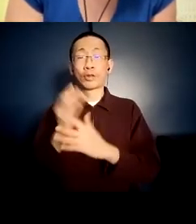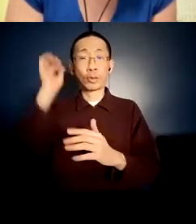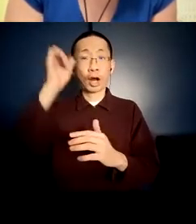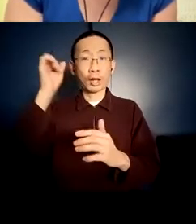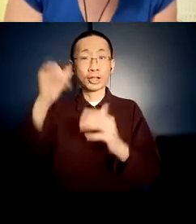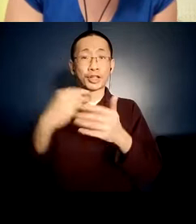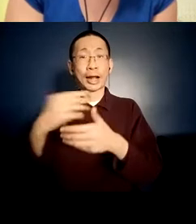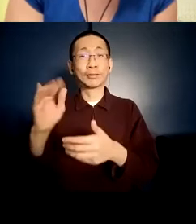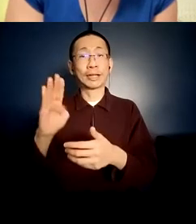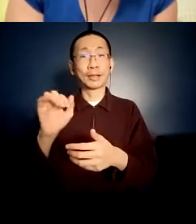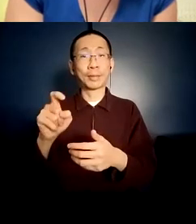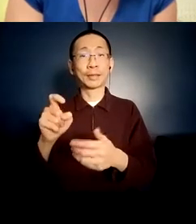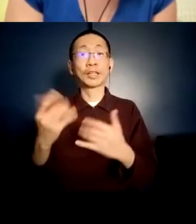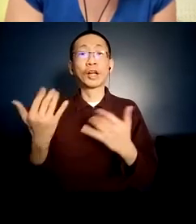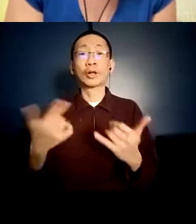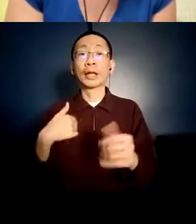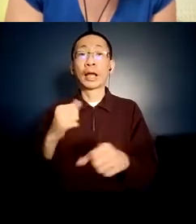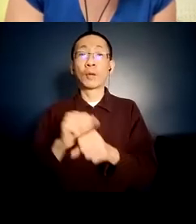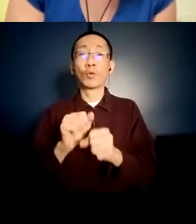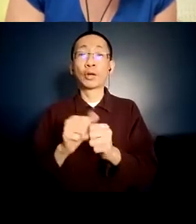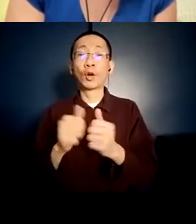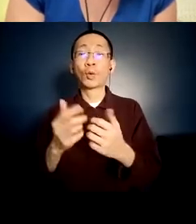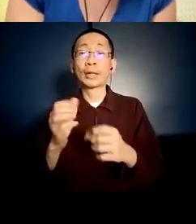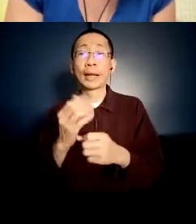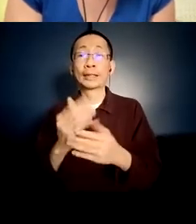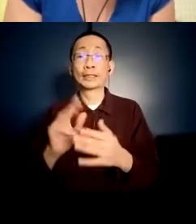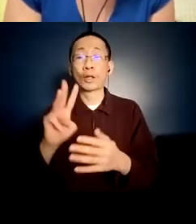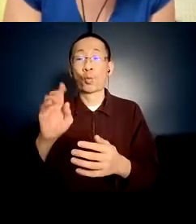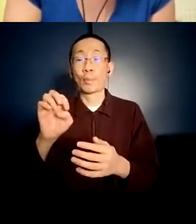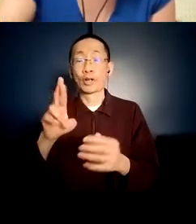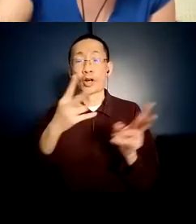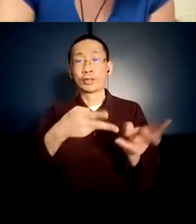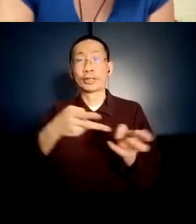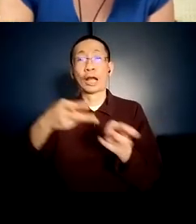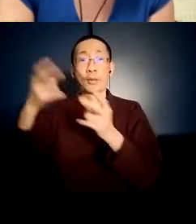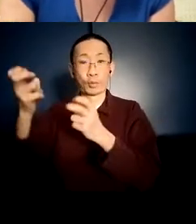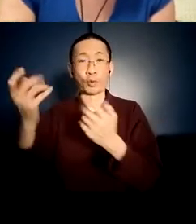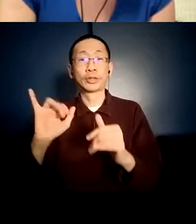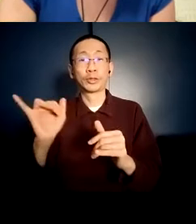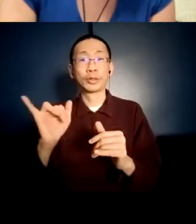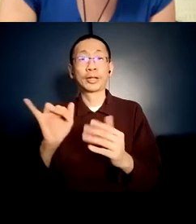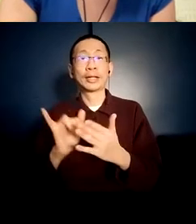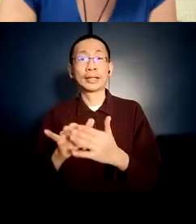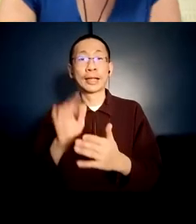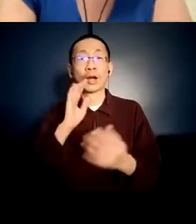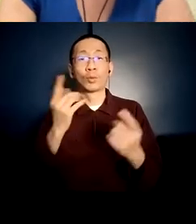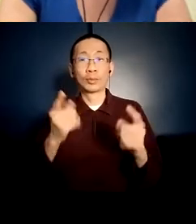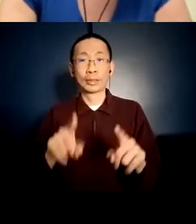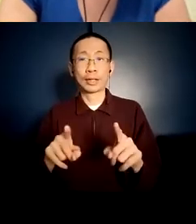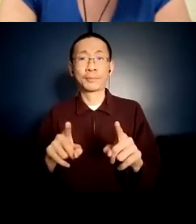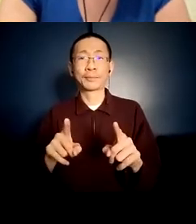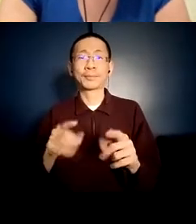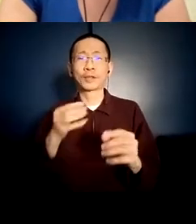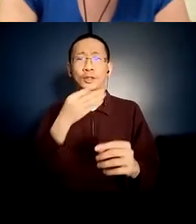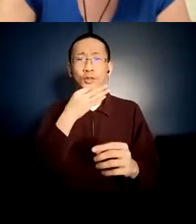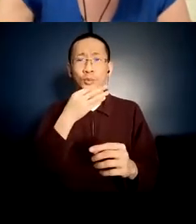the Box. I'm currently working on getting some webinars up as well. So that's coming in the